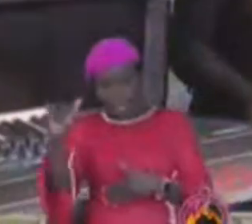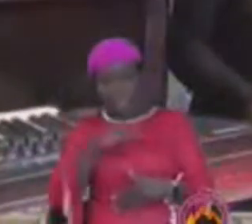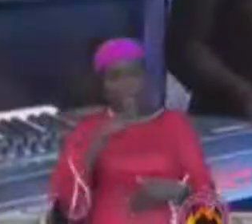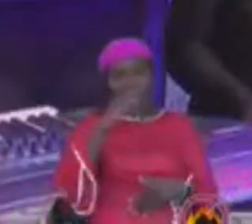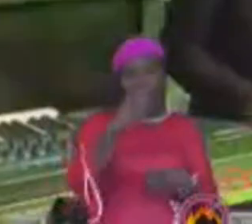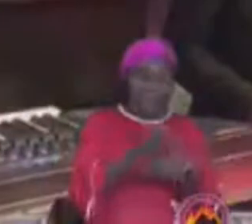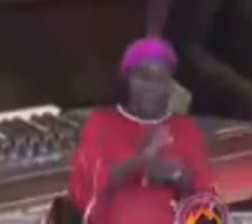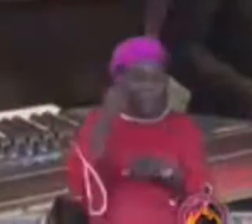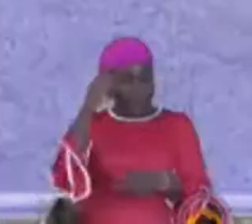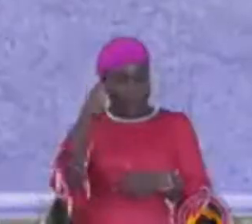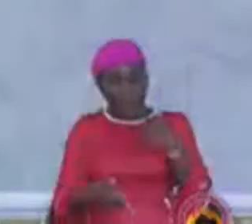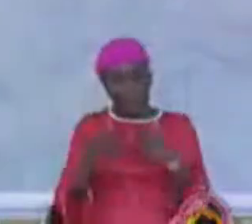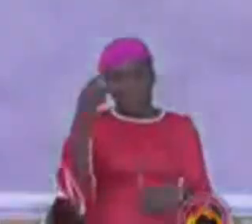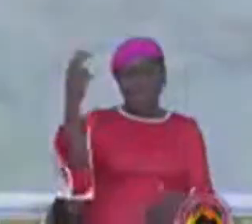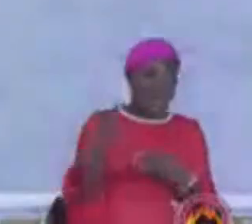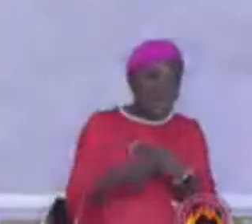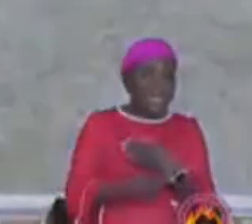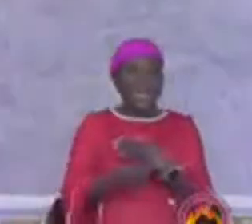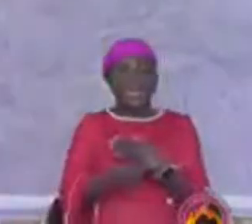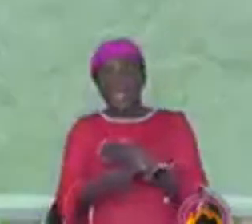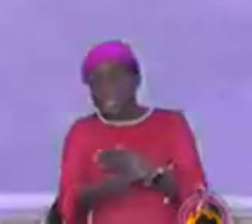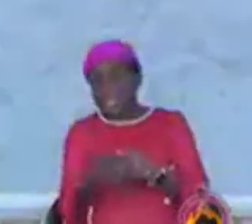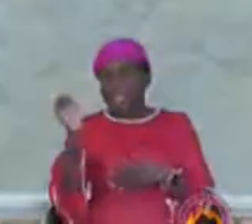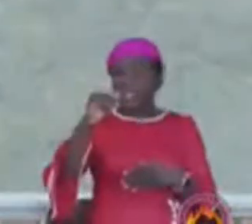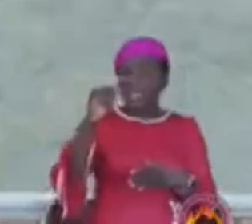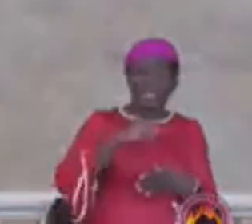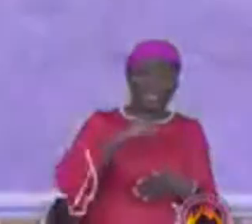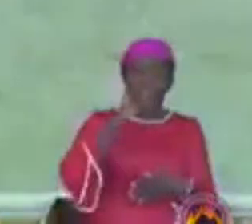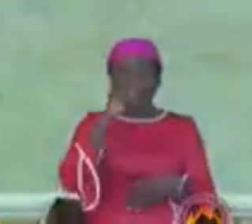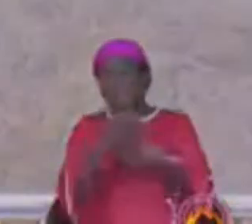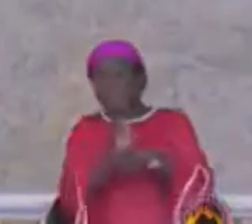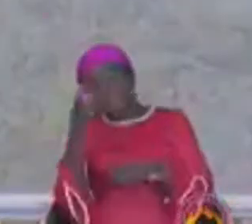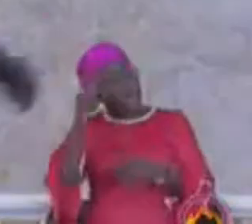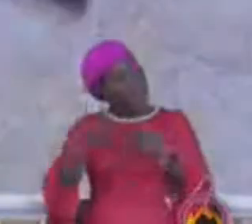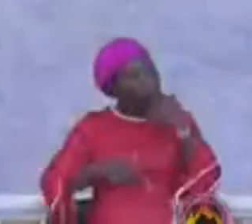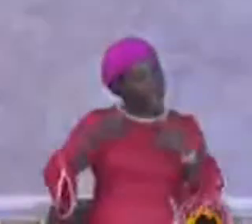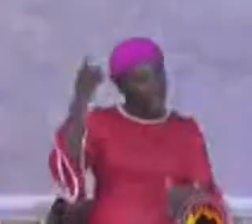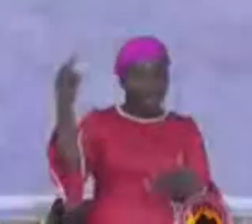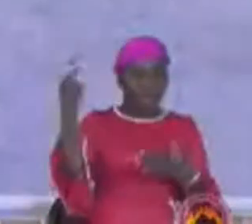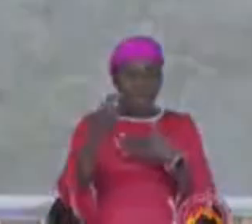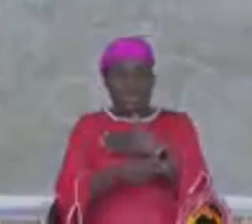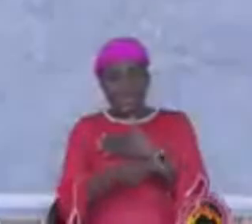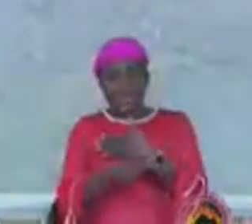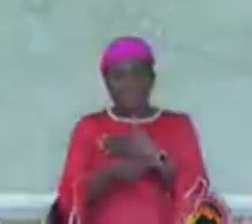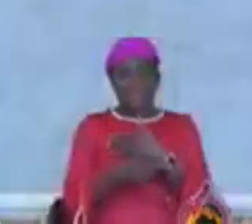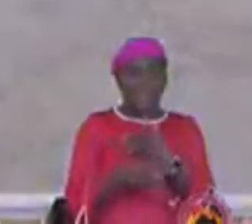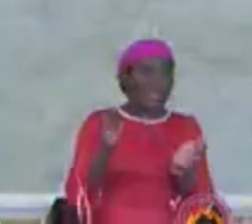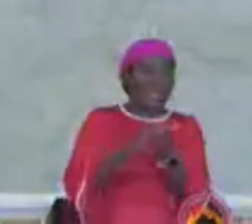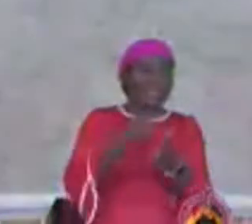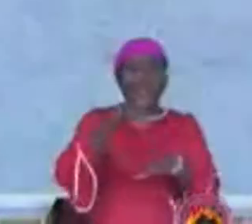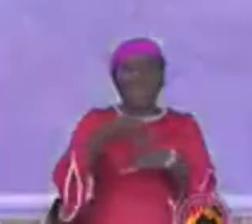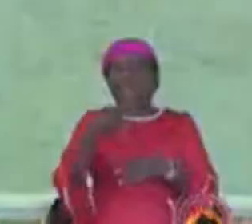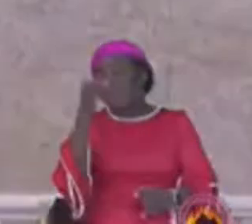Coco. I am Kokoro, I am Kobo, na baba me de yo, mi sabiara